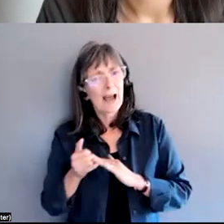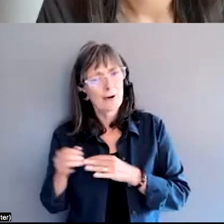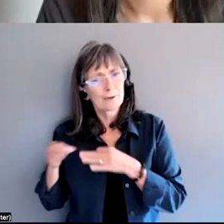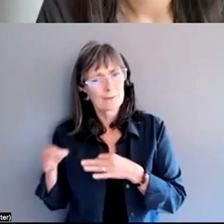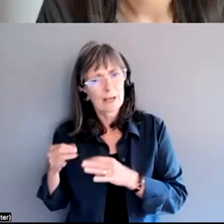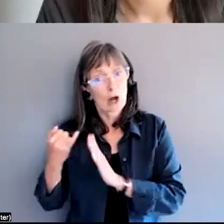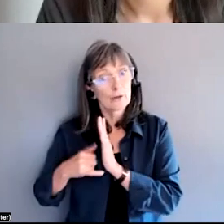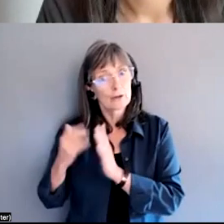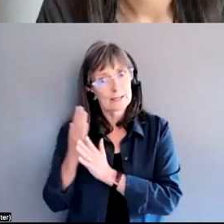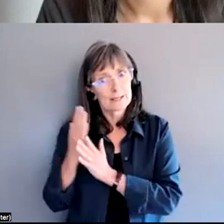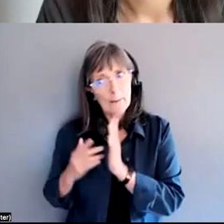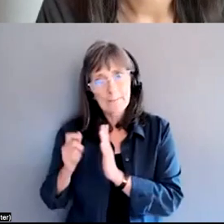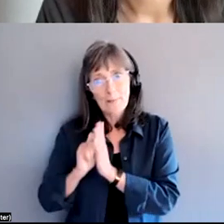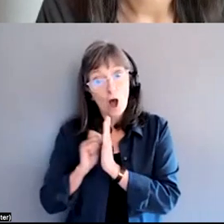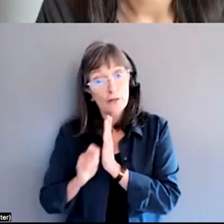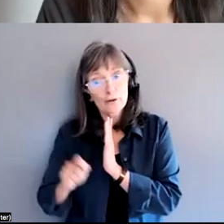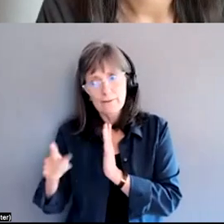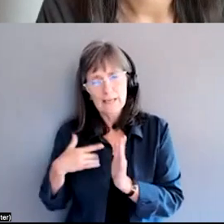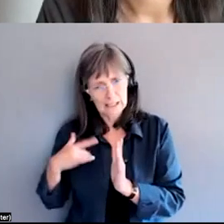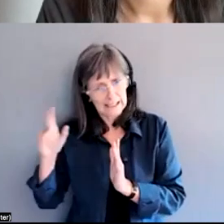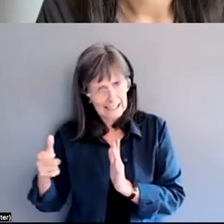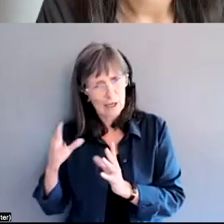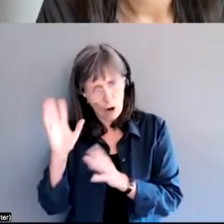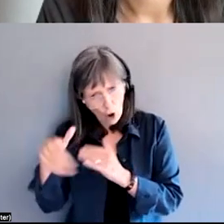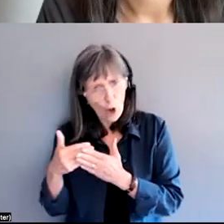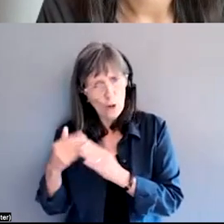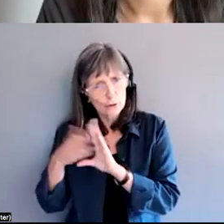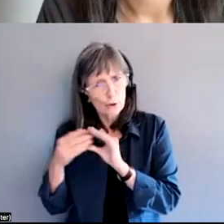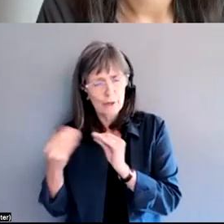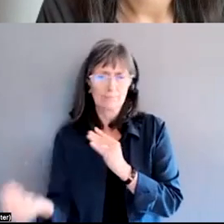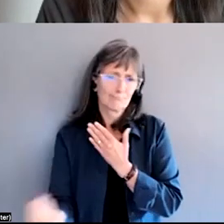every part of the story needs to be on the cover, and then convince them of that?